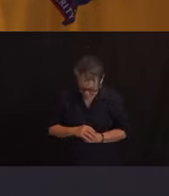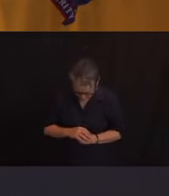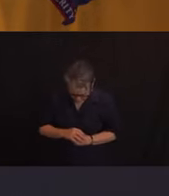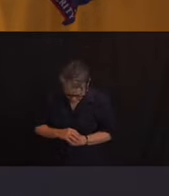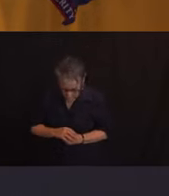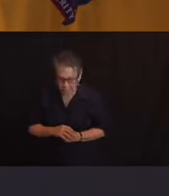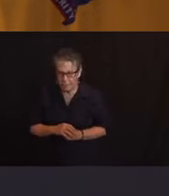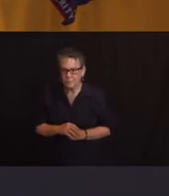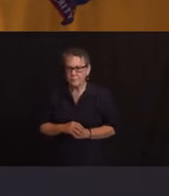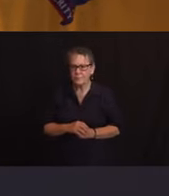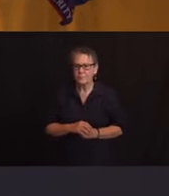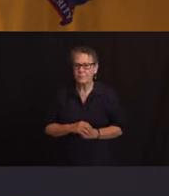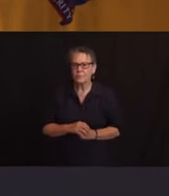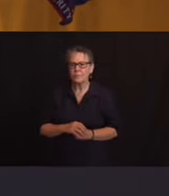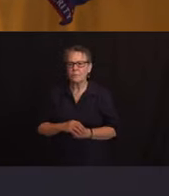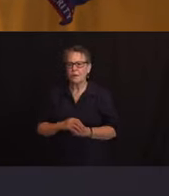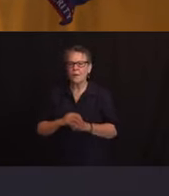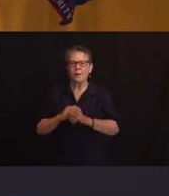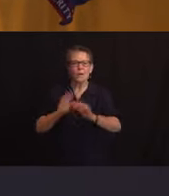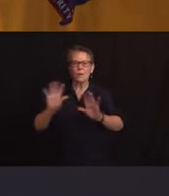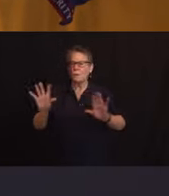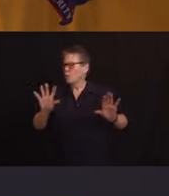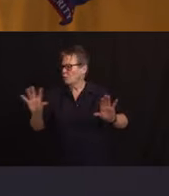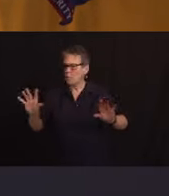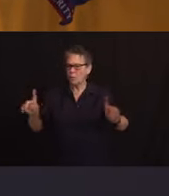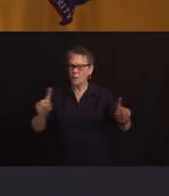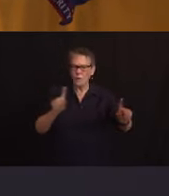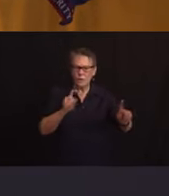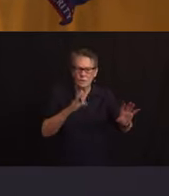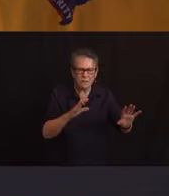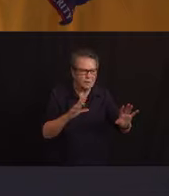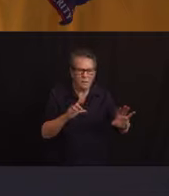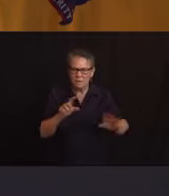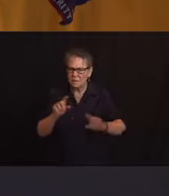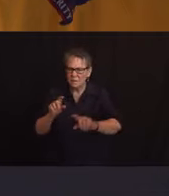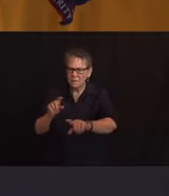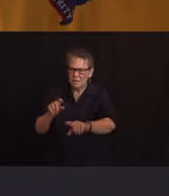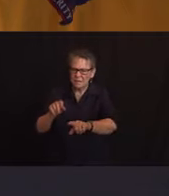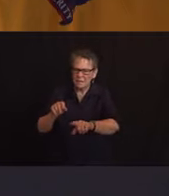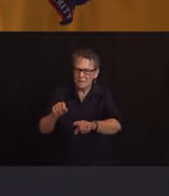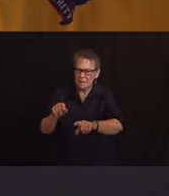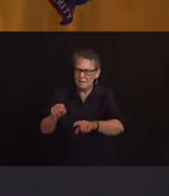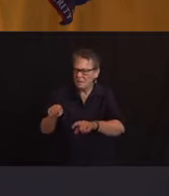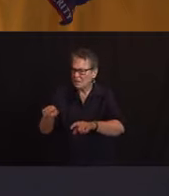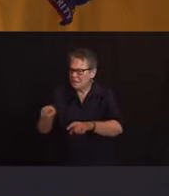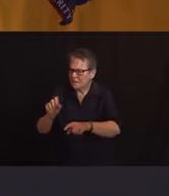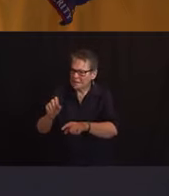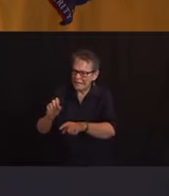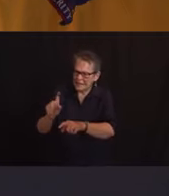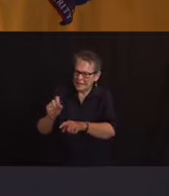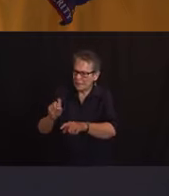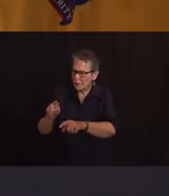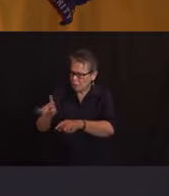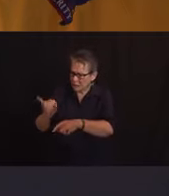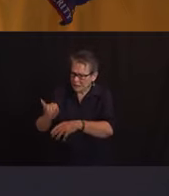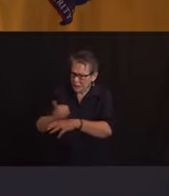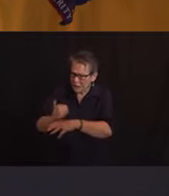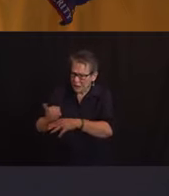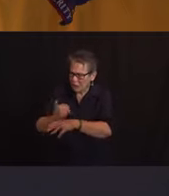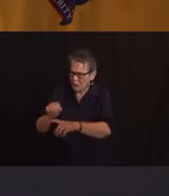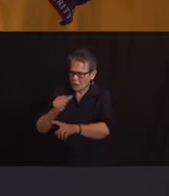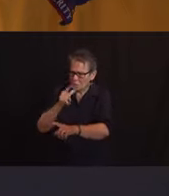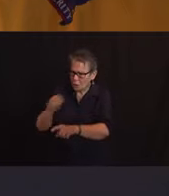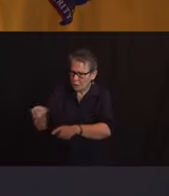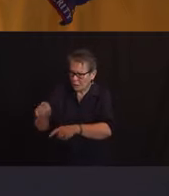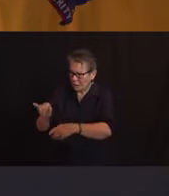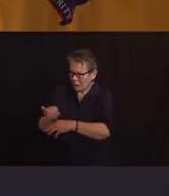Bear with me 1 second here. We're going to start over here. Stephen, is that you? You're interning, is that right? Yes. You with Brett? I'm with Brett, yeah. Any good Brent